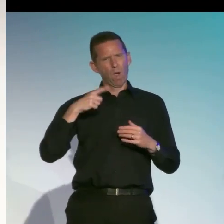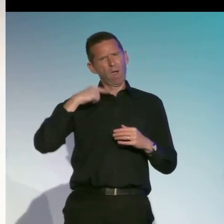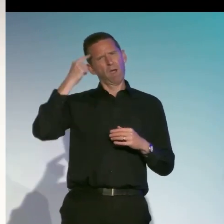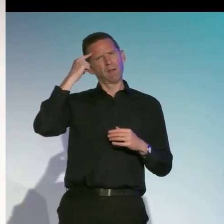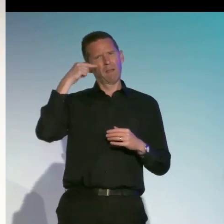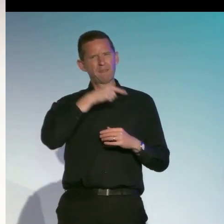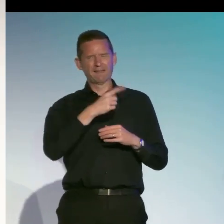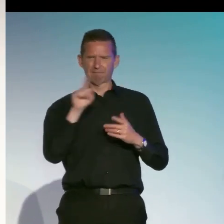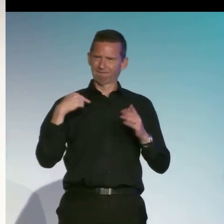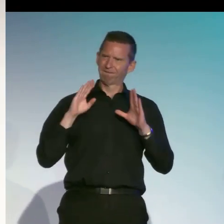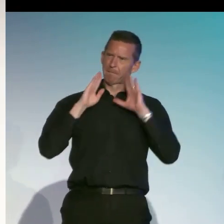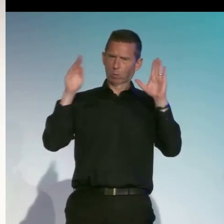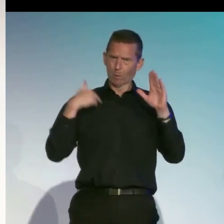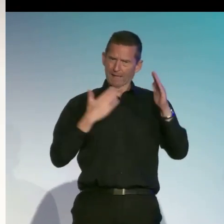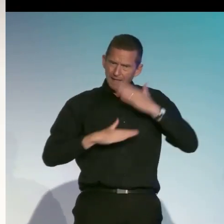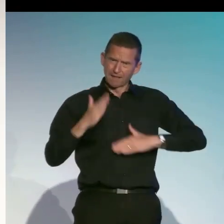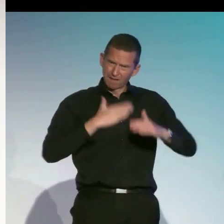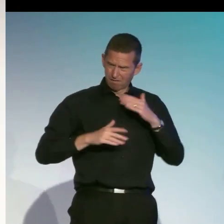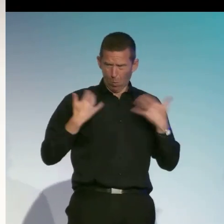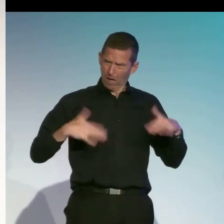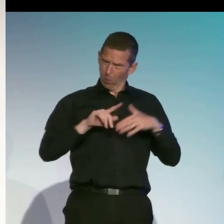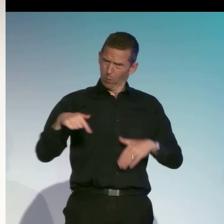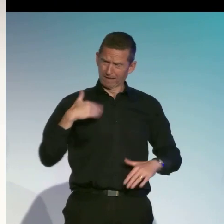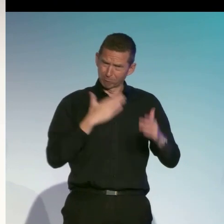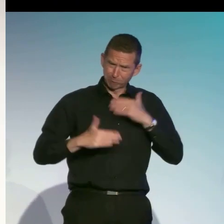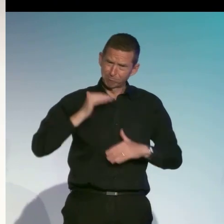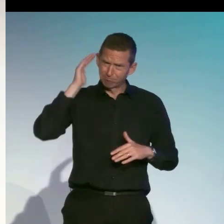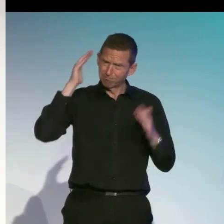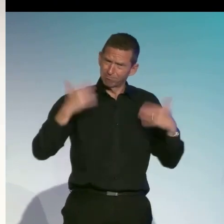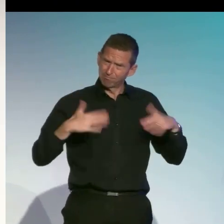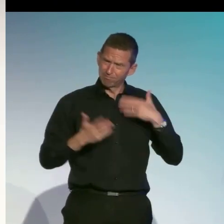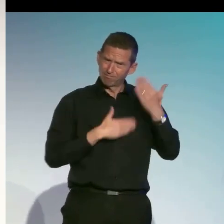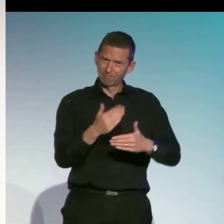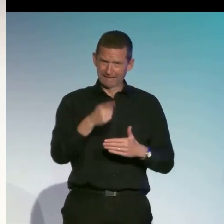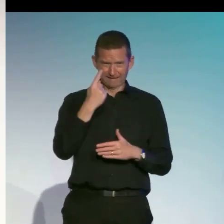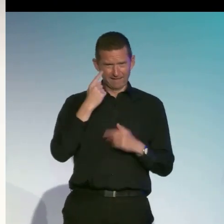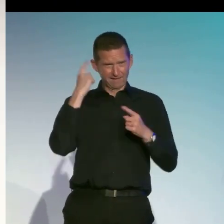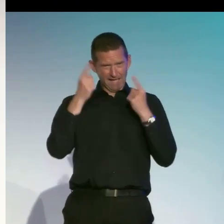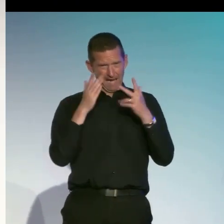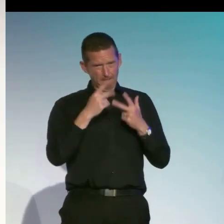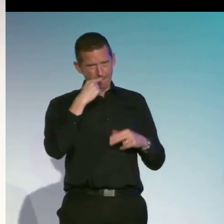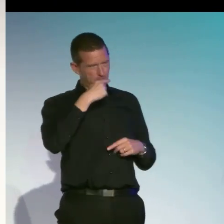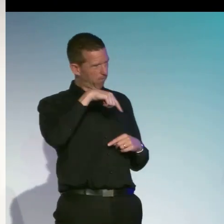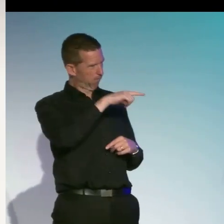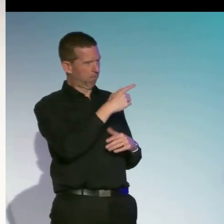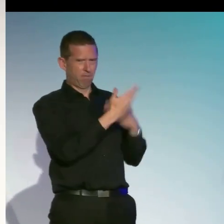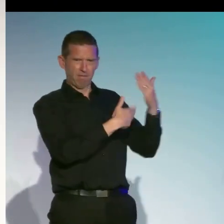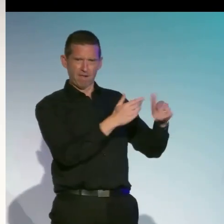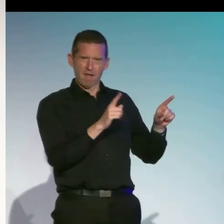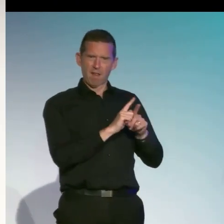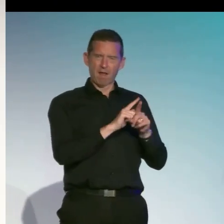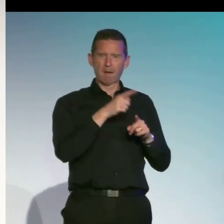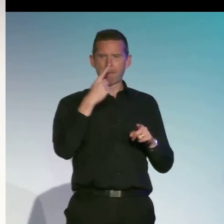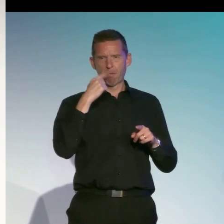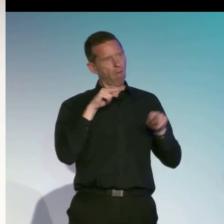our fabulousness as well. We are a resilient bunch, considering how susceptible other people seem to be to sort of